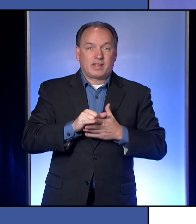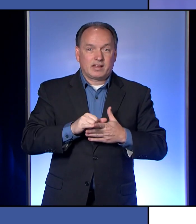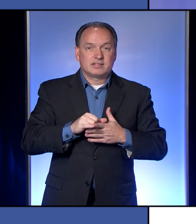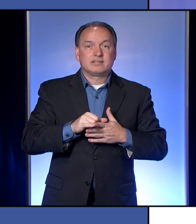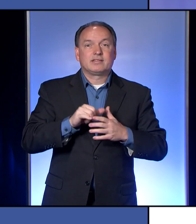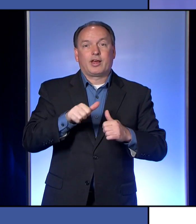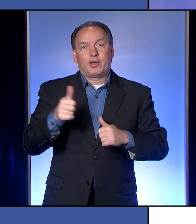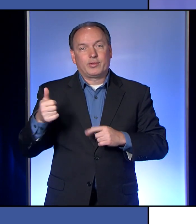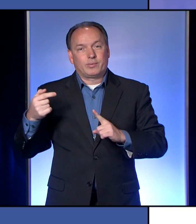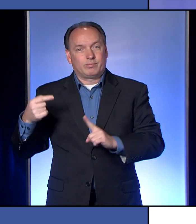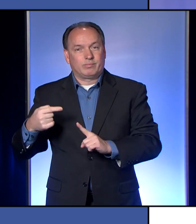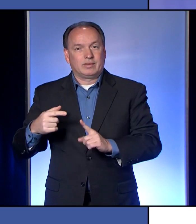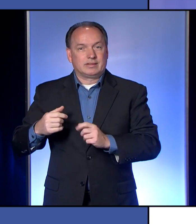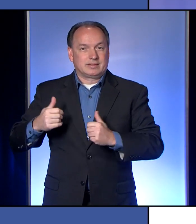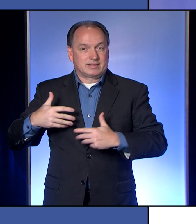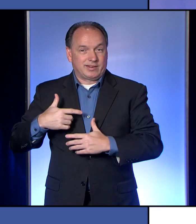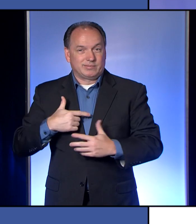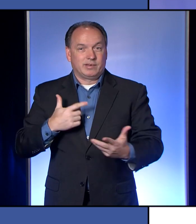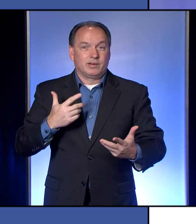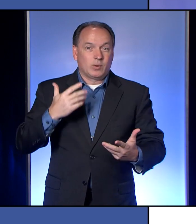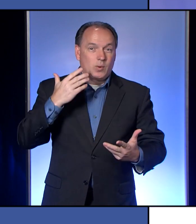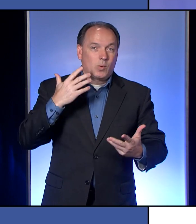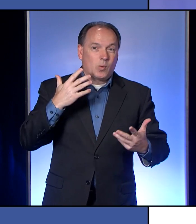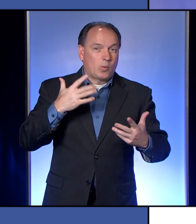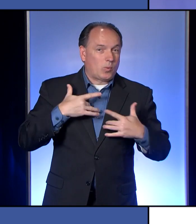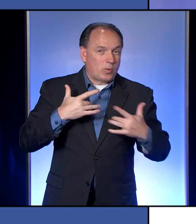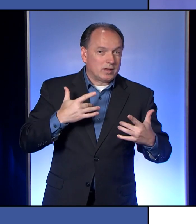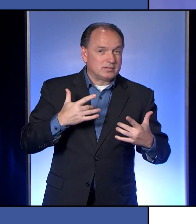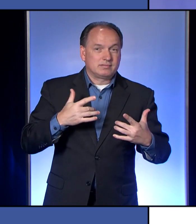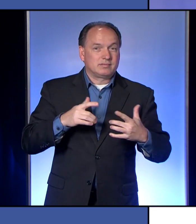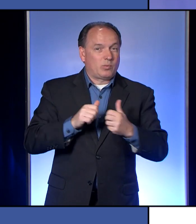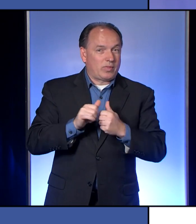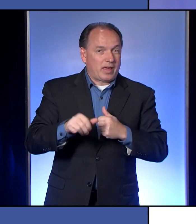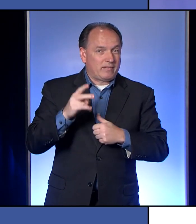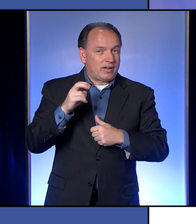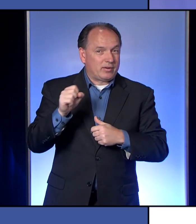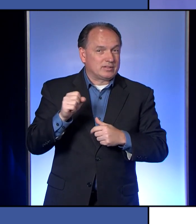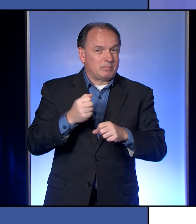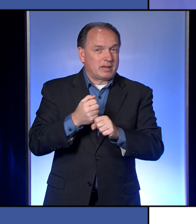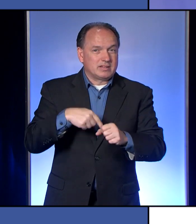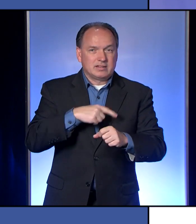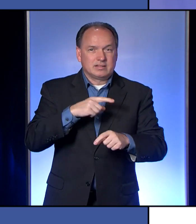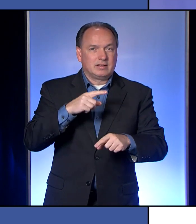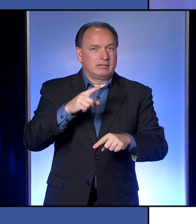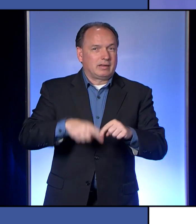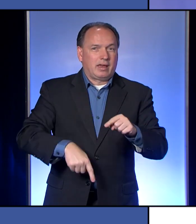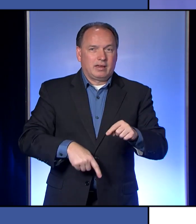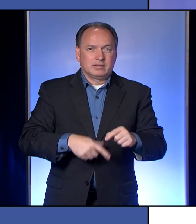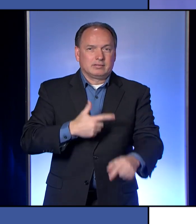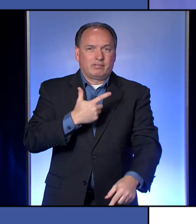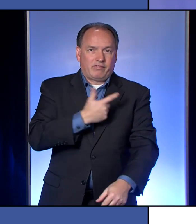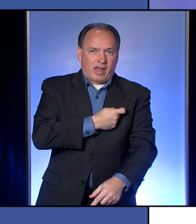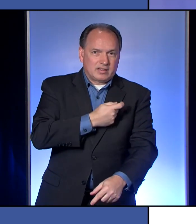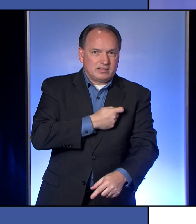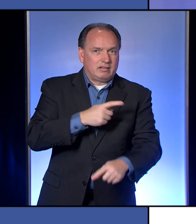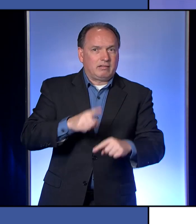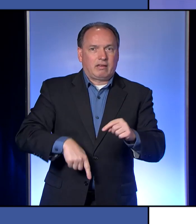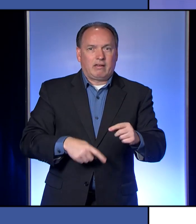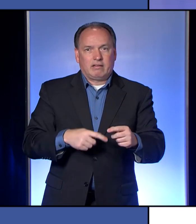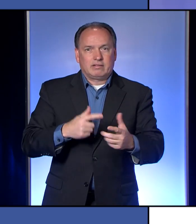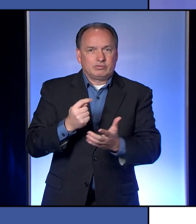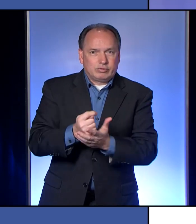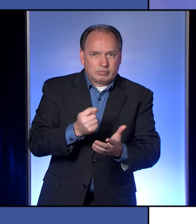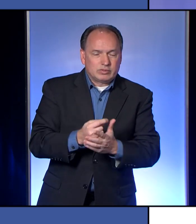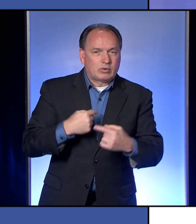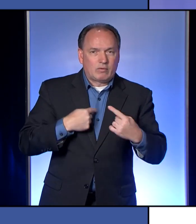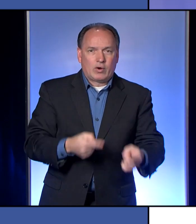the other thing that scares me is what is it about this virus that makes us so unable to kind of get our hands around exactly what it